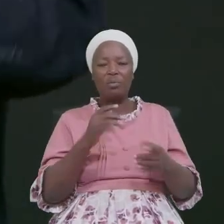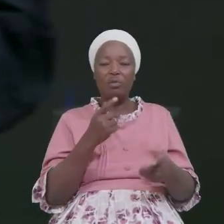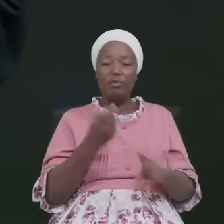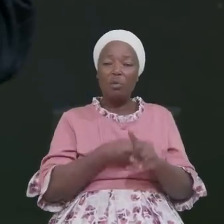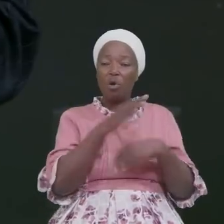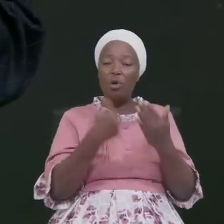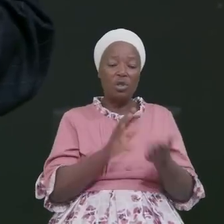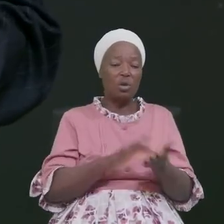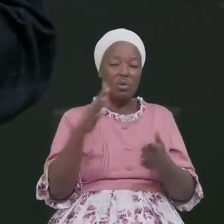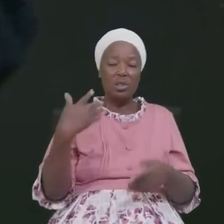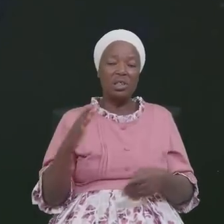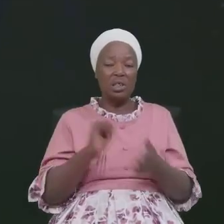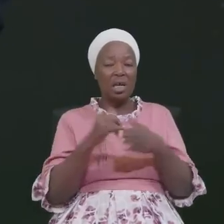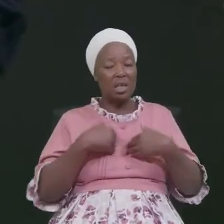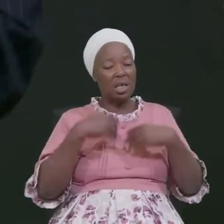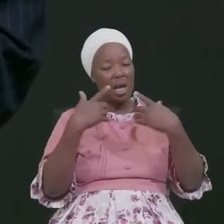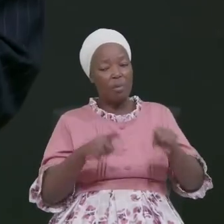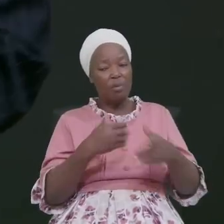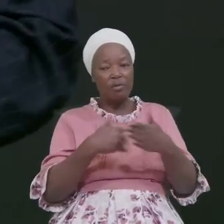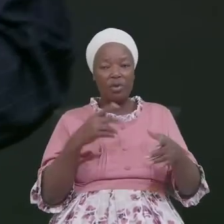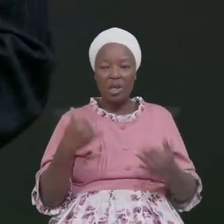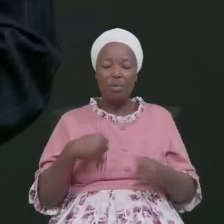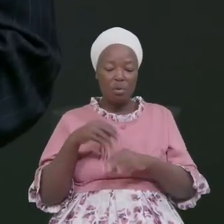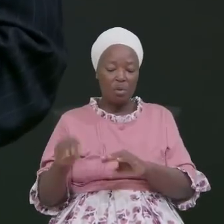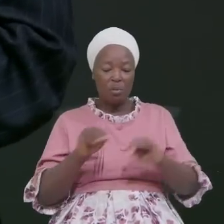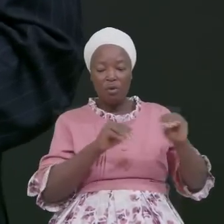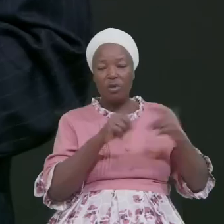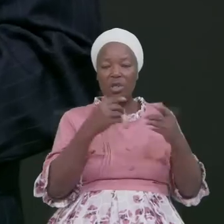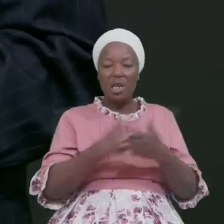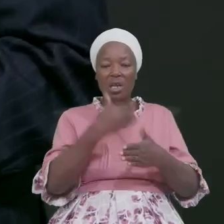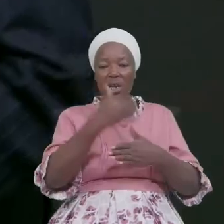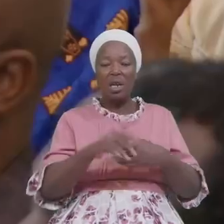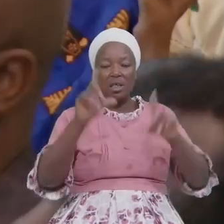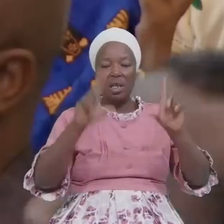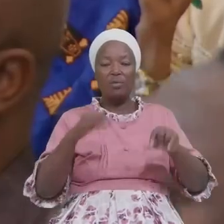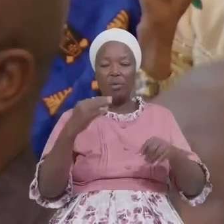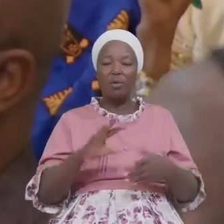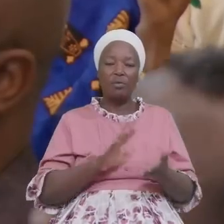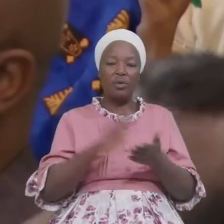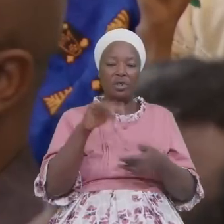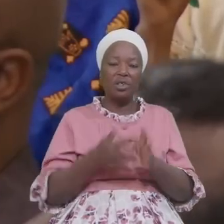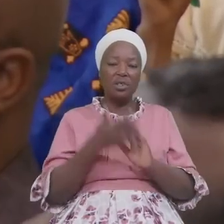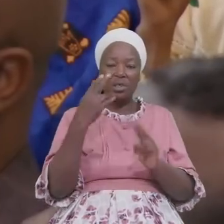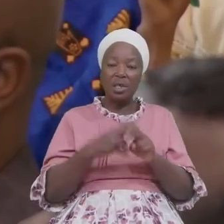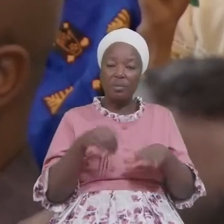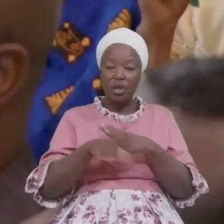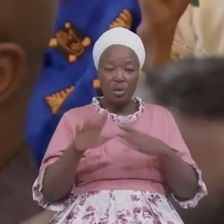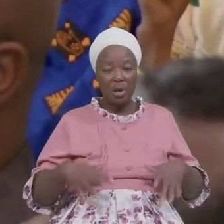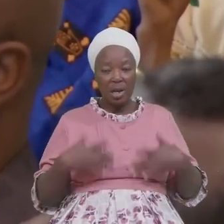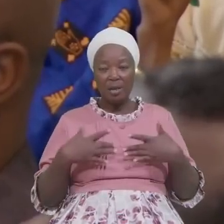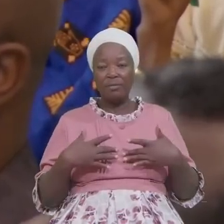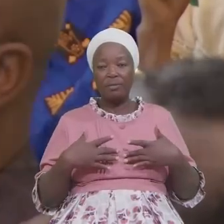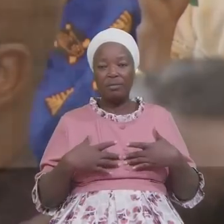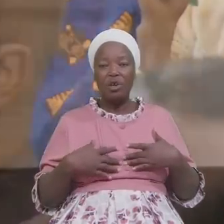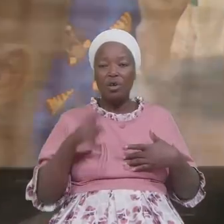that happened, I could have told you, we're now moving to the next level of glory. In your life, you